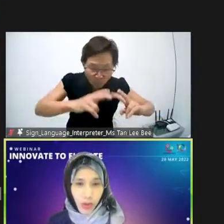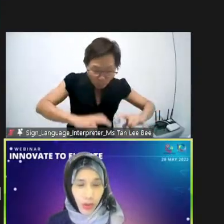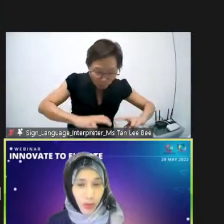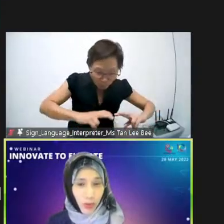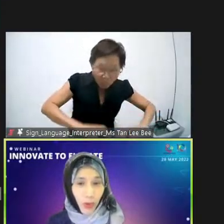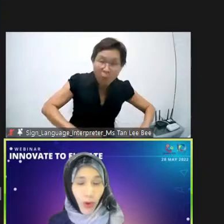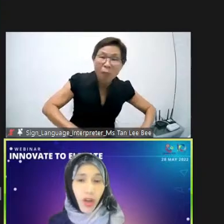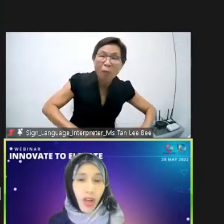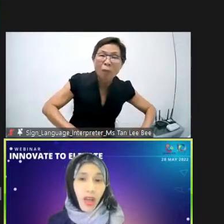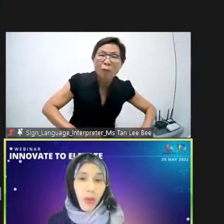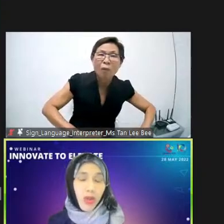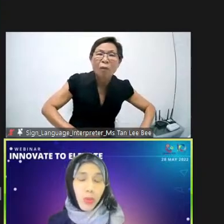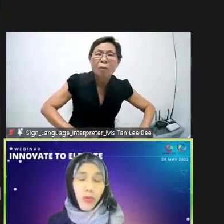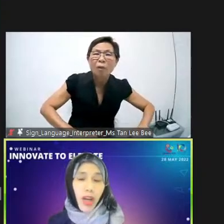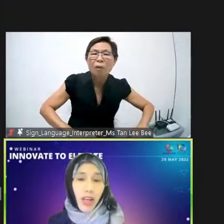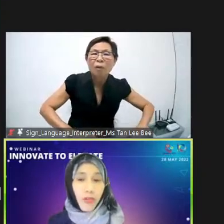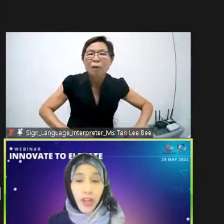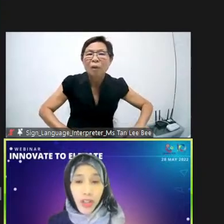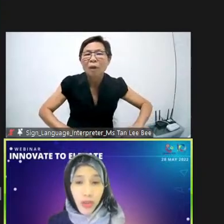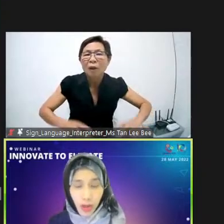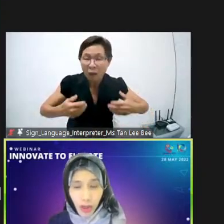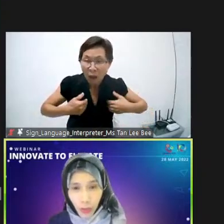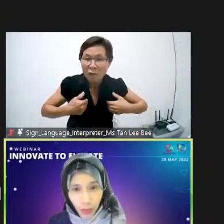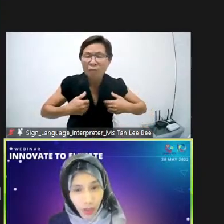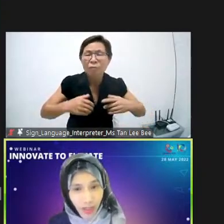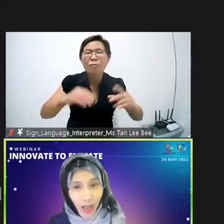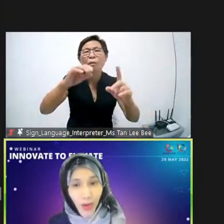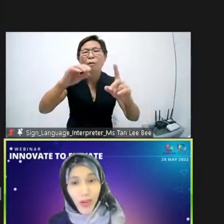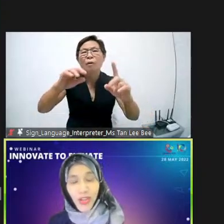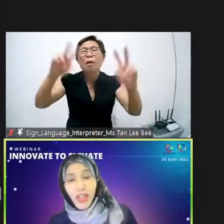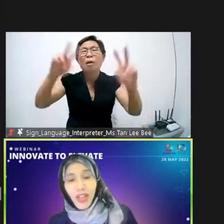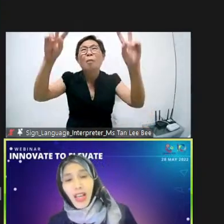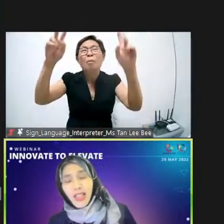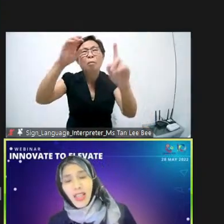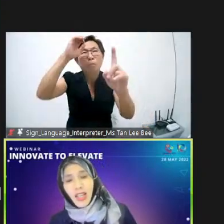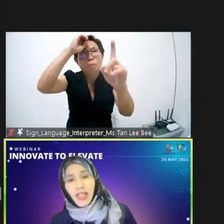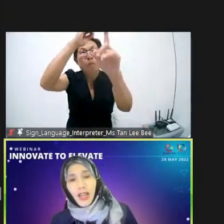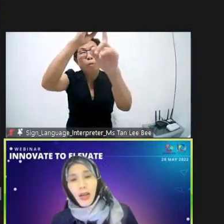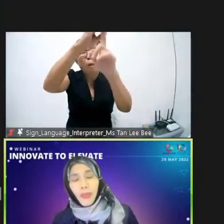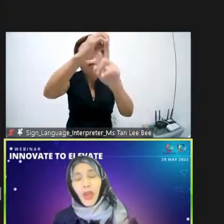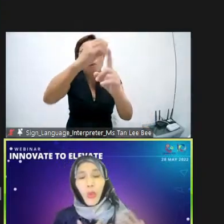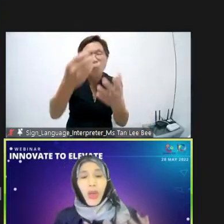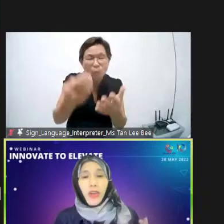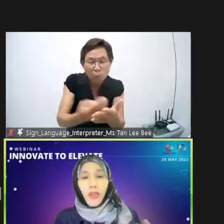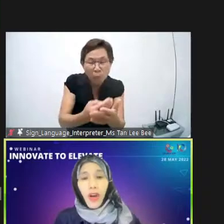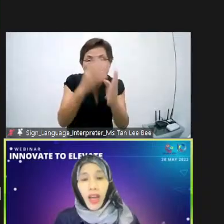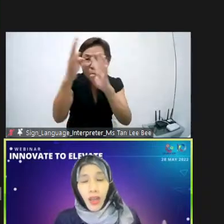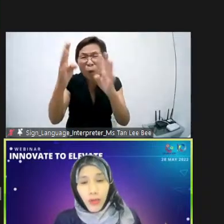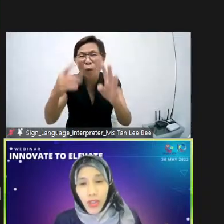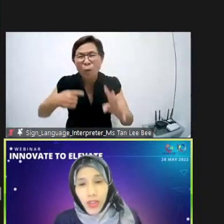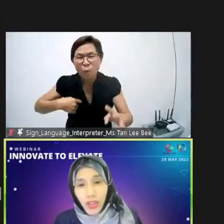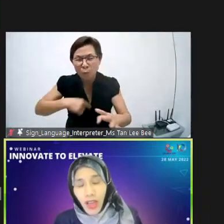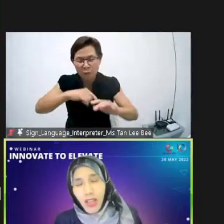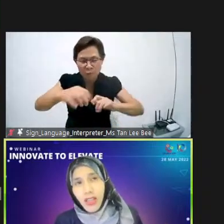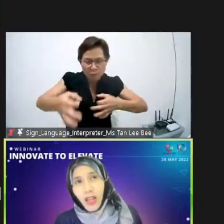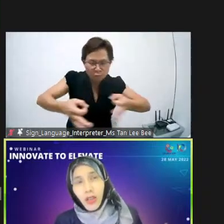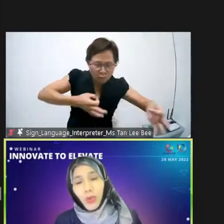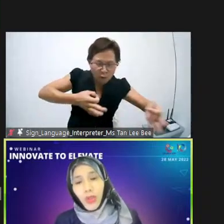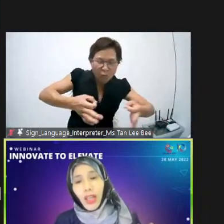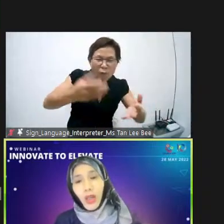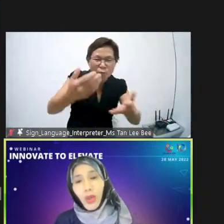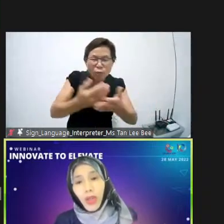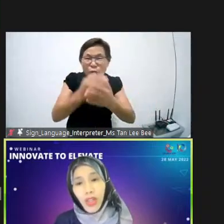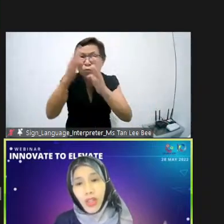al. 2004, which provide definition in innovation that says we define innovation as